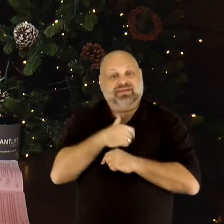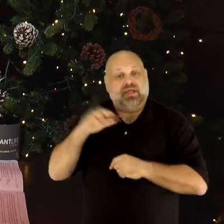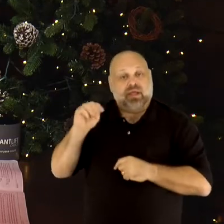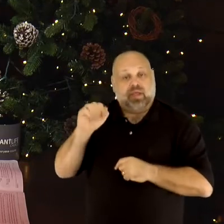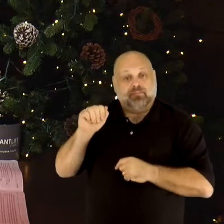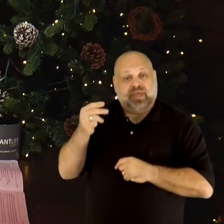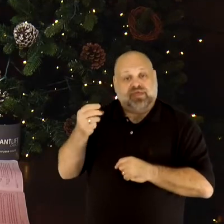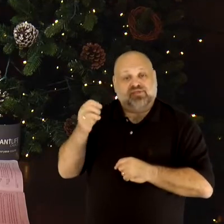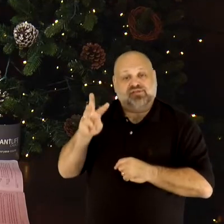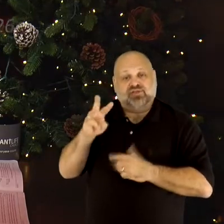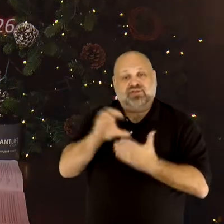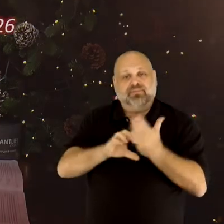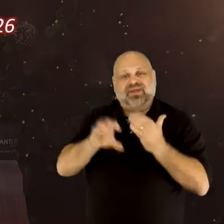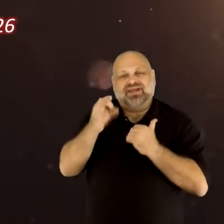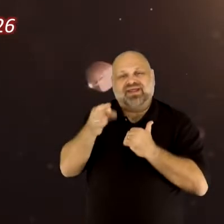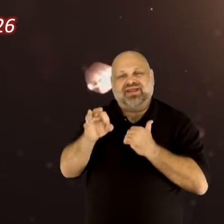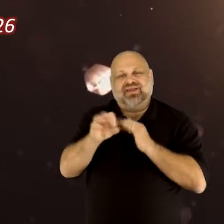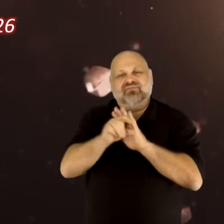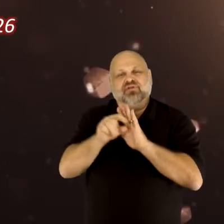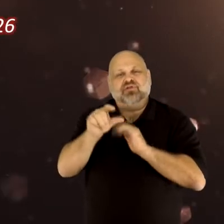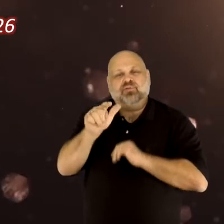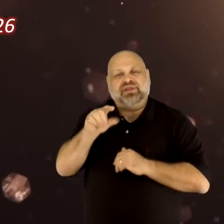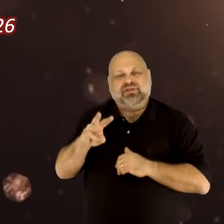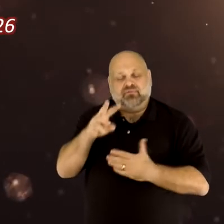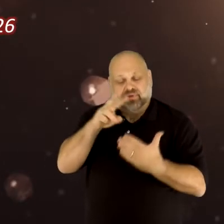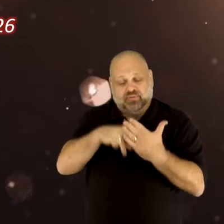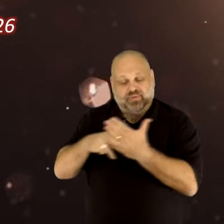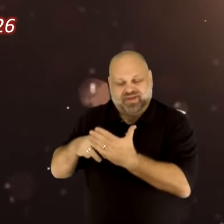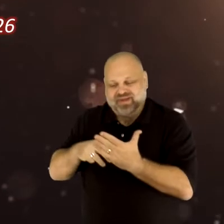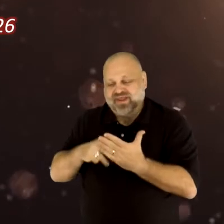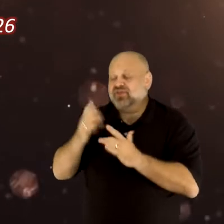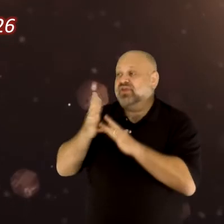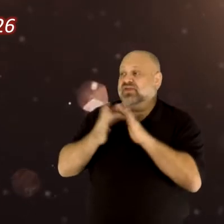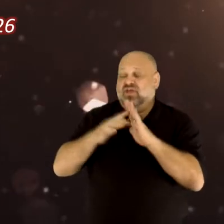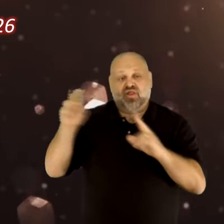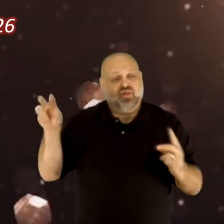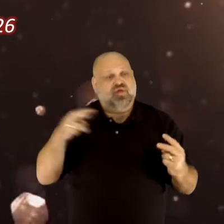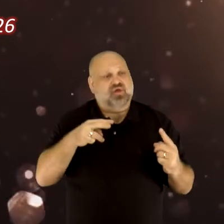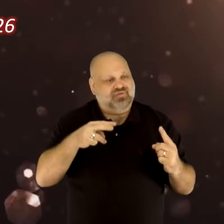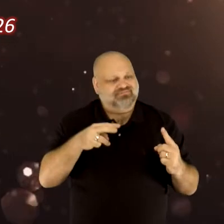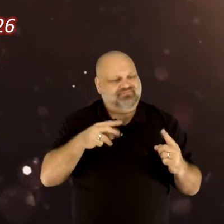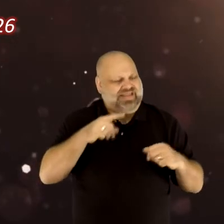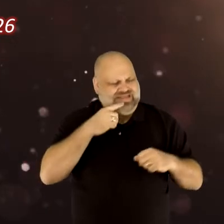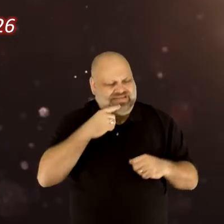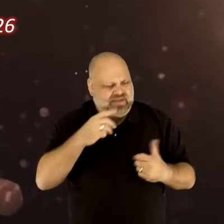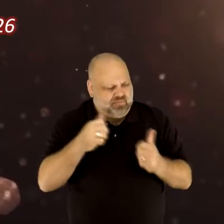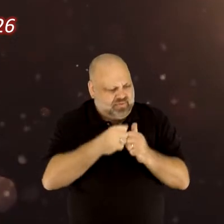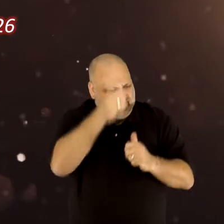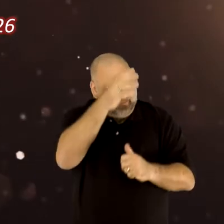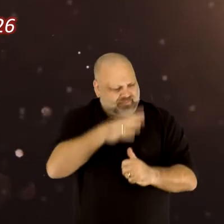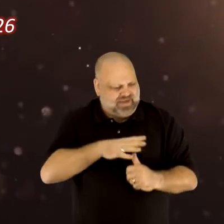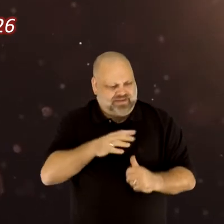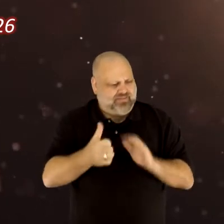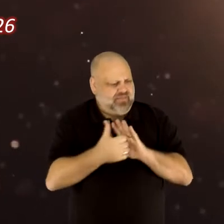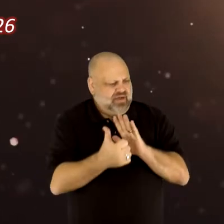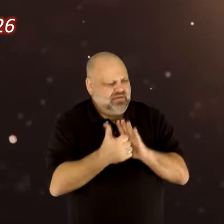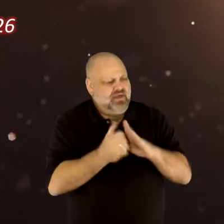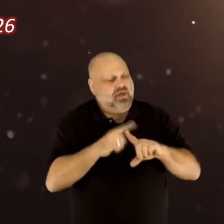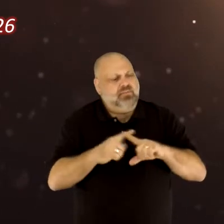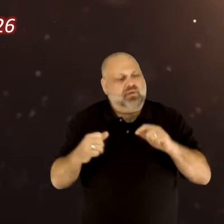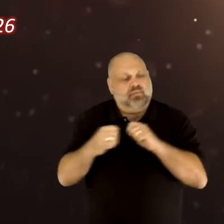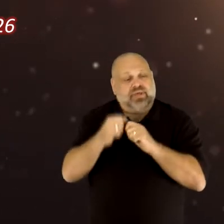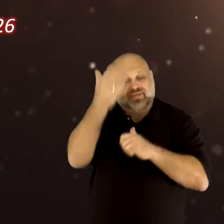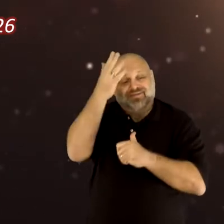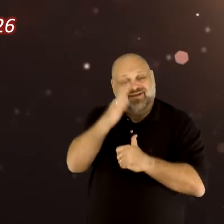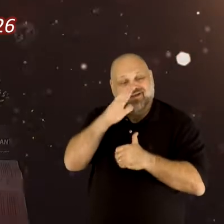Matthew 19:26, where we read, Jesus looked at them and said, "With man, this is impossible, but with God, all